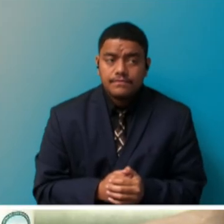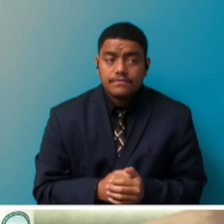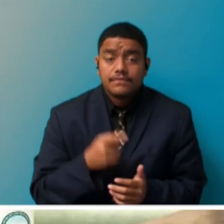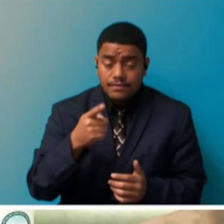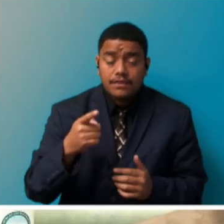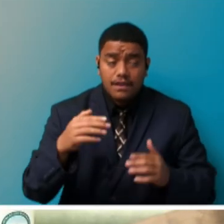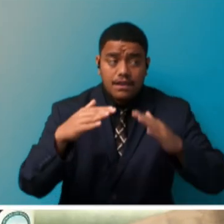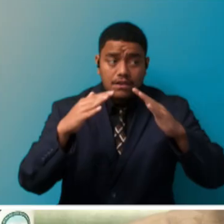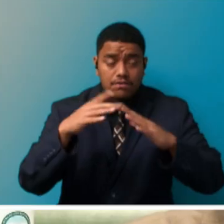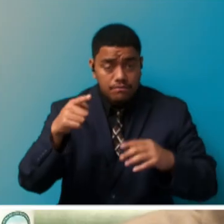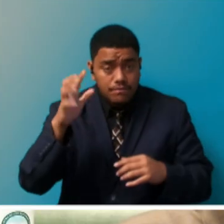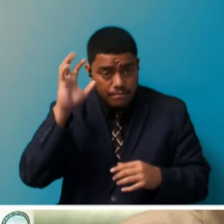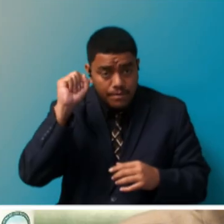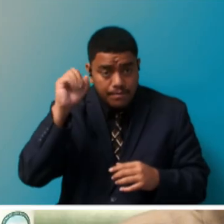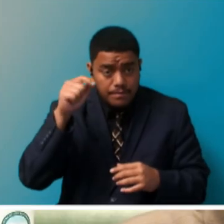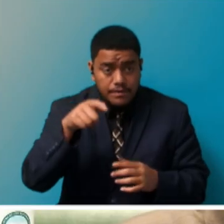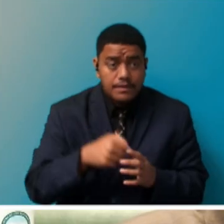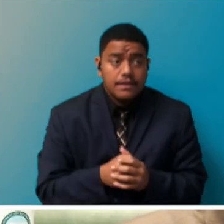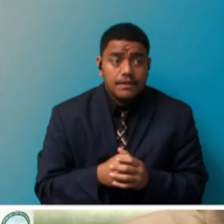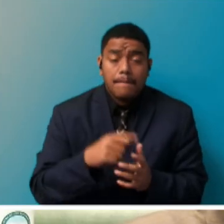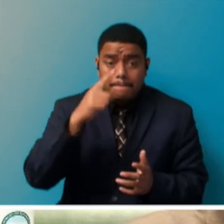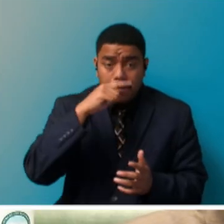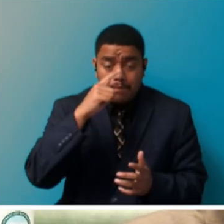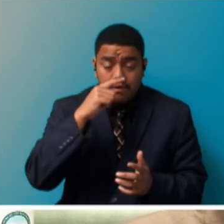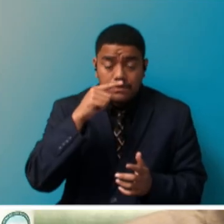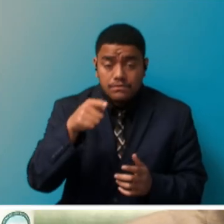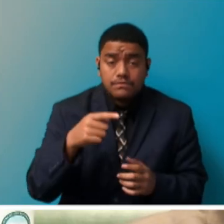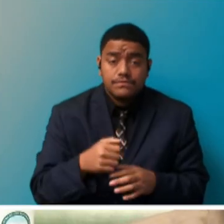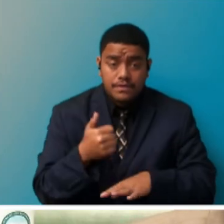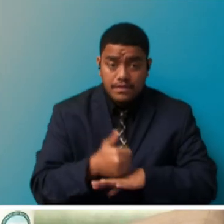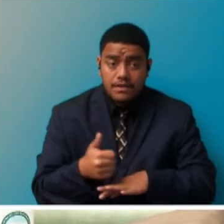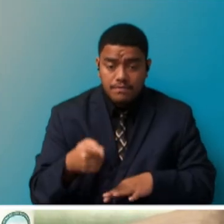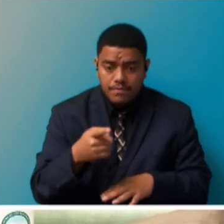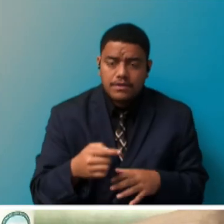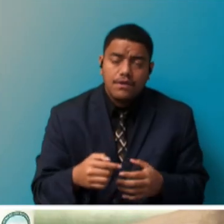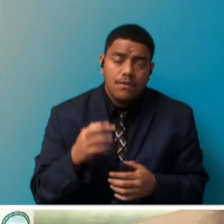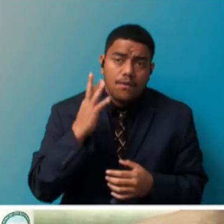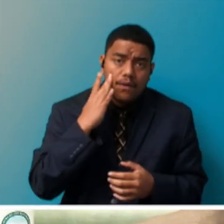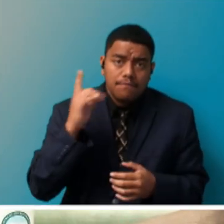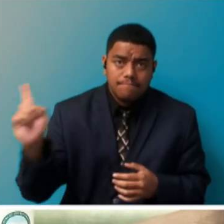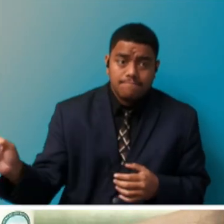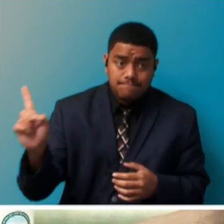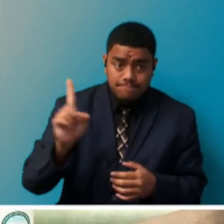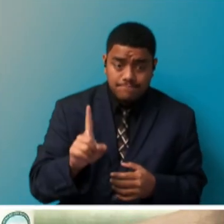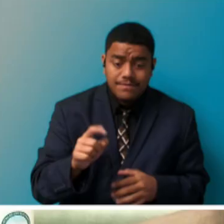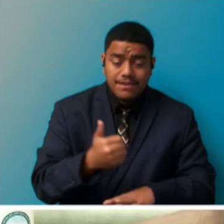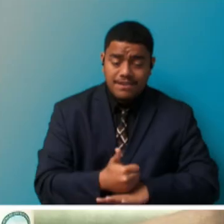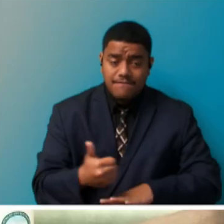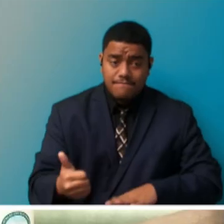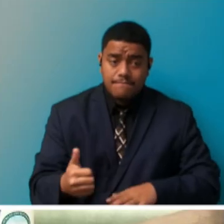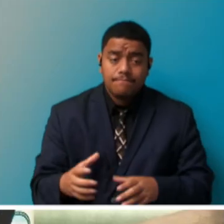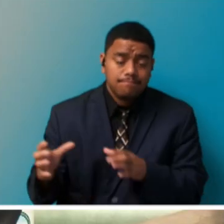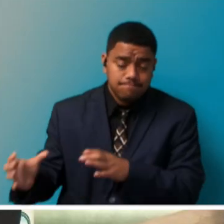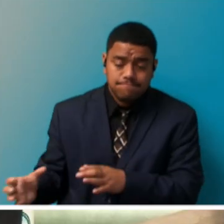aware, the People's Coalition has, since coming into government, been looking